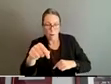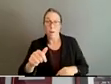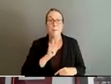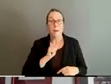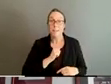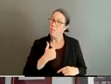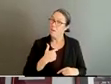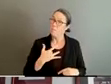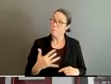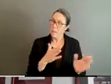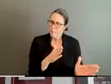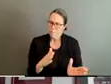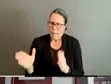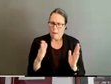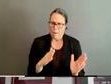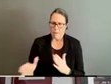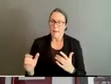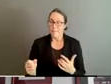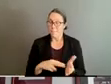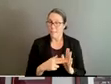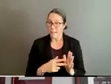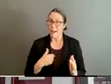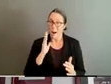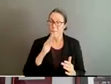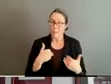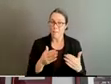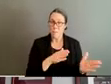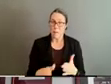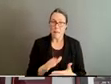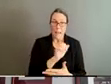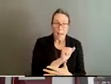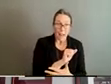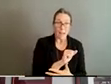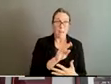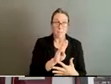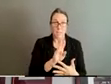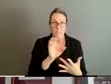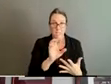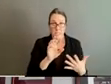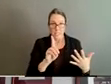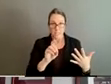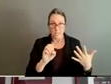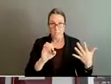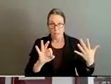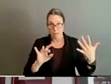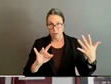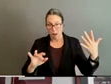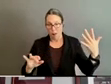I usually kind of have plan A through C, D, E, and I keep on